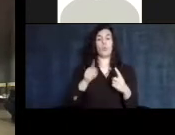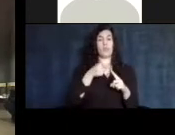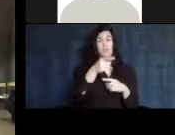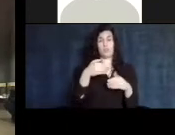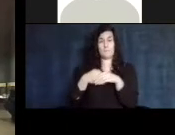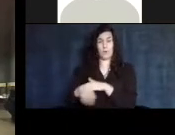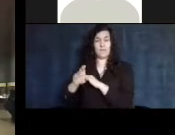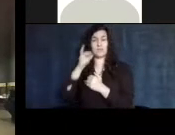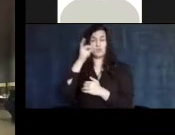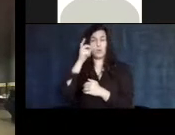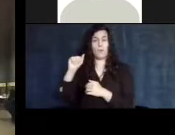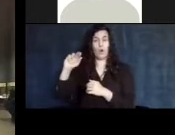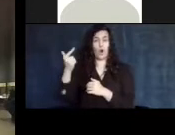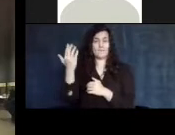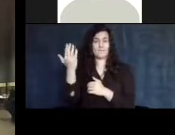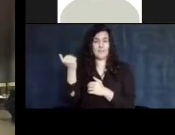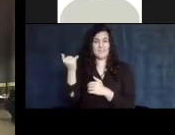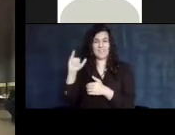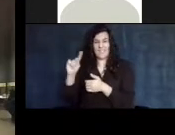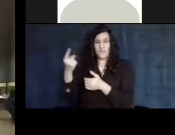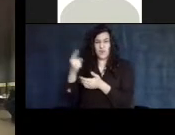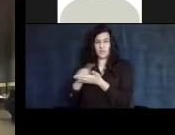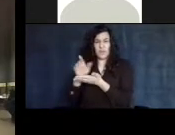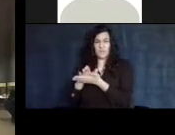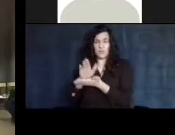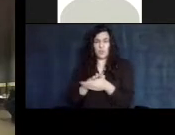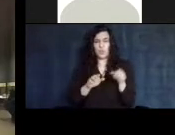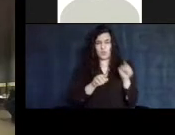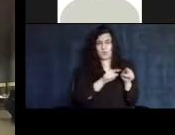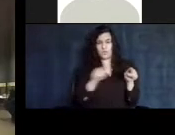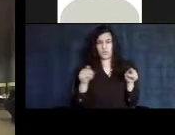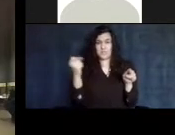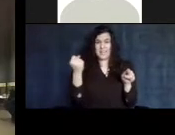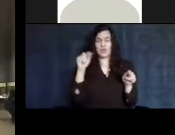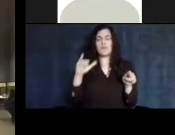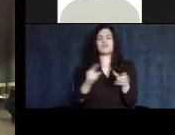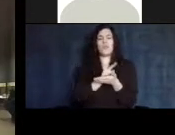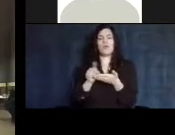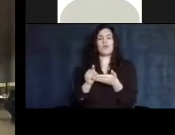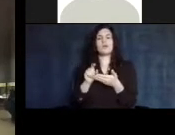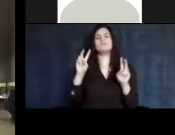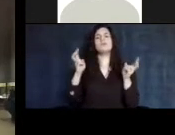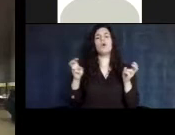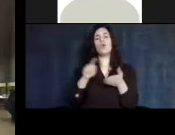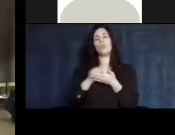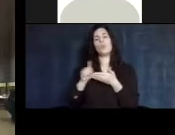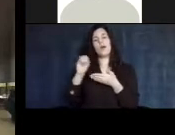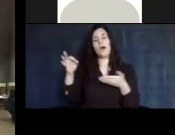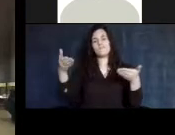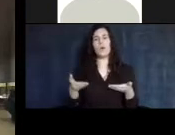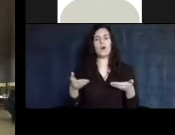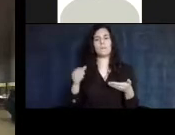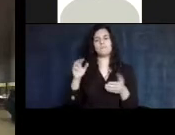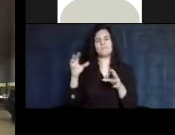August 15th until that next Saturday, it's what we call Week of Welcome. So Week of Welcome is a week